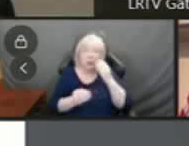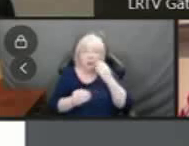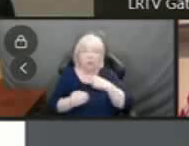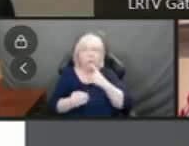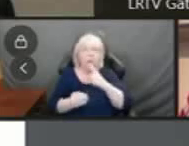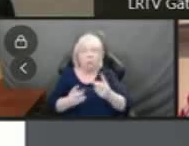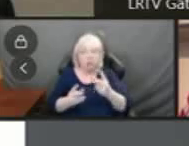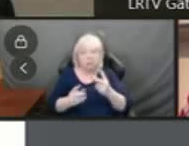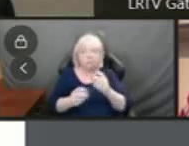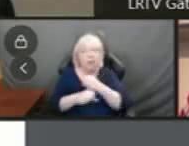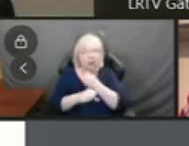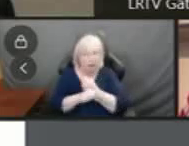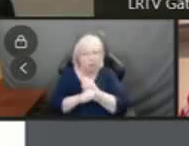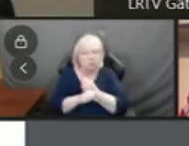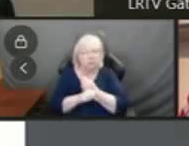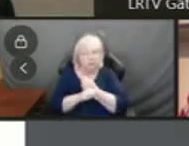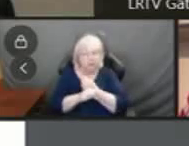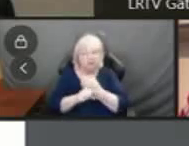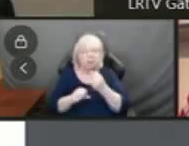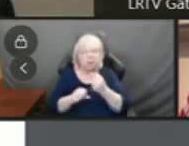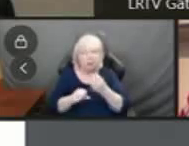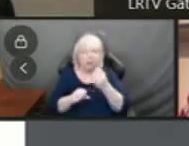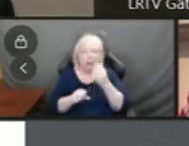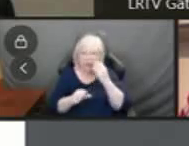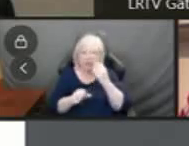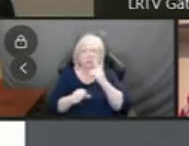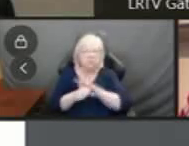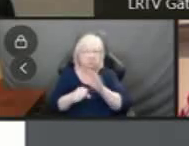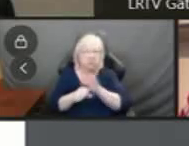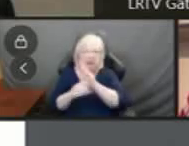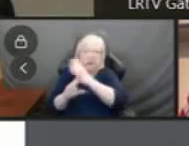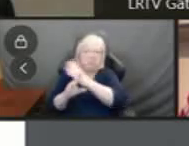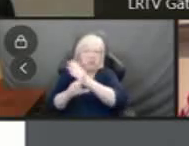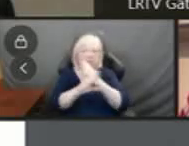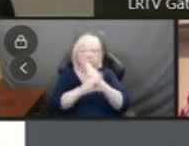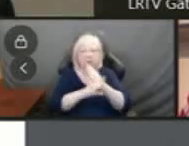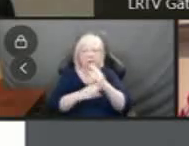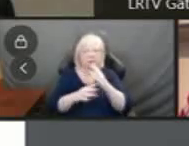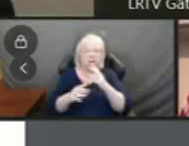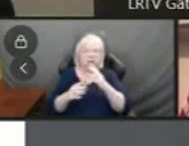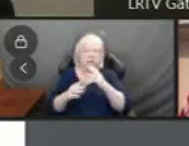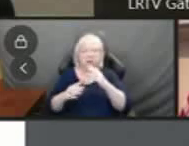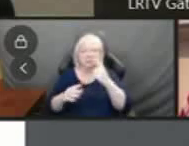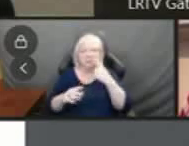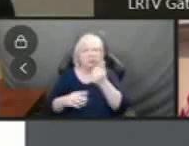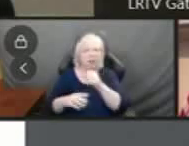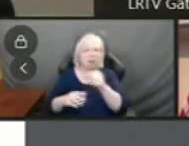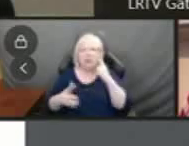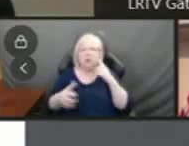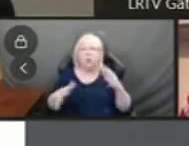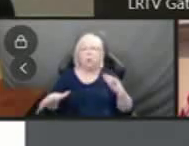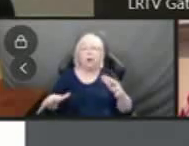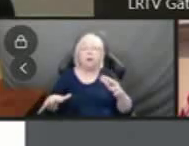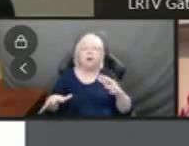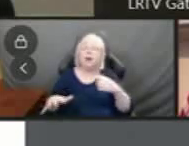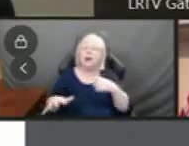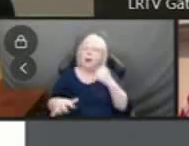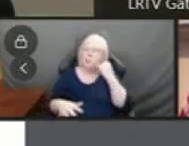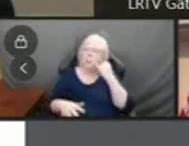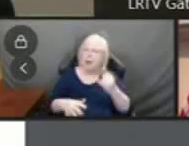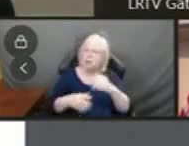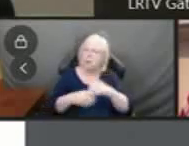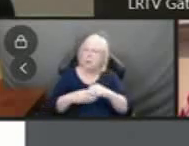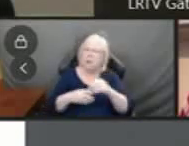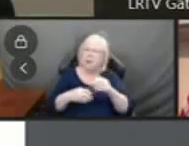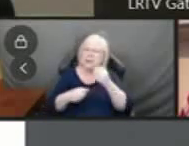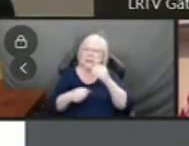So, but I figured there was plenty of buffer for any noise or of the neighborhood. I would bet the neighborhood probably gets more noise